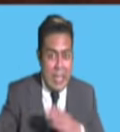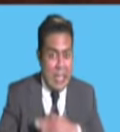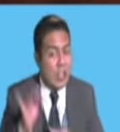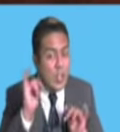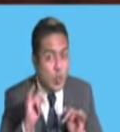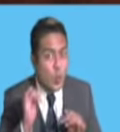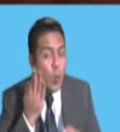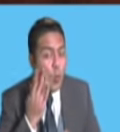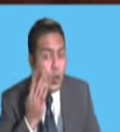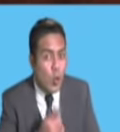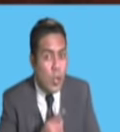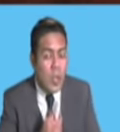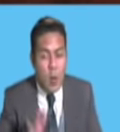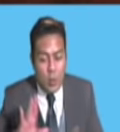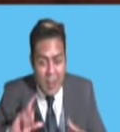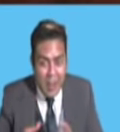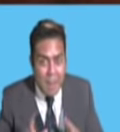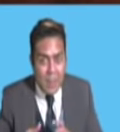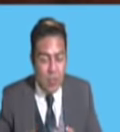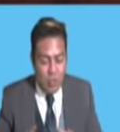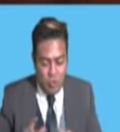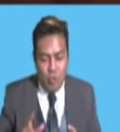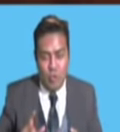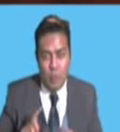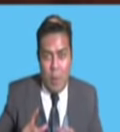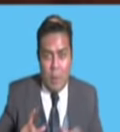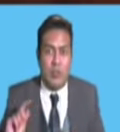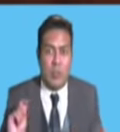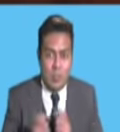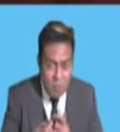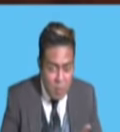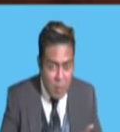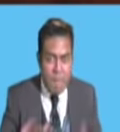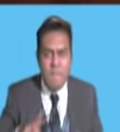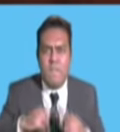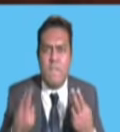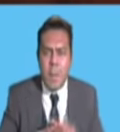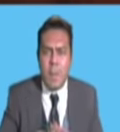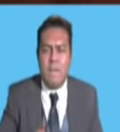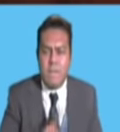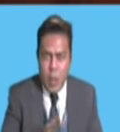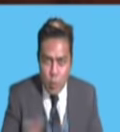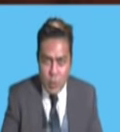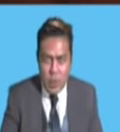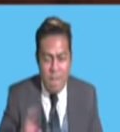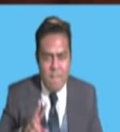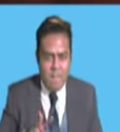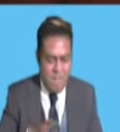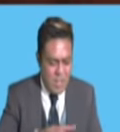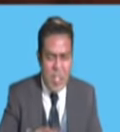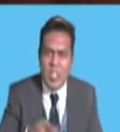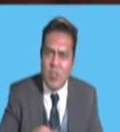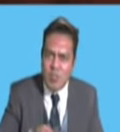of climate change, changing socio-economic circumstances, family values, financial literacy, and such, a curriculum